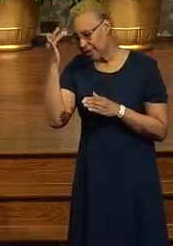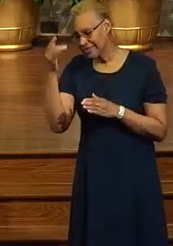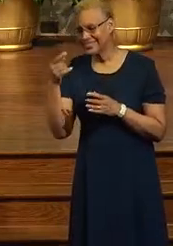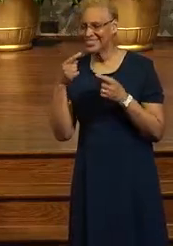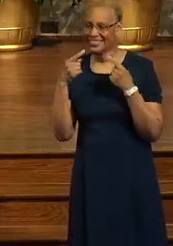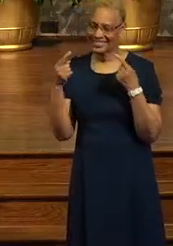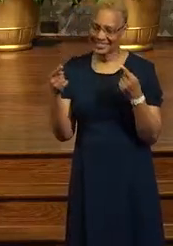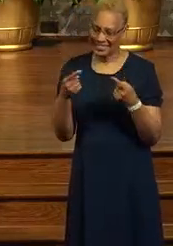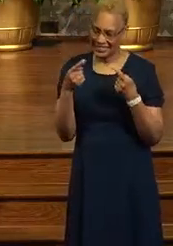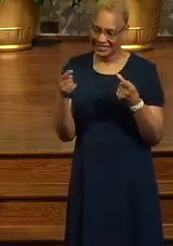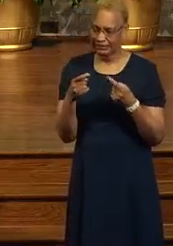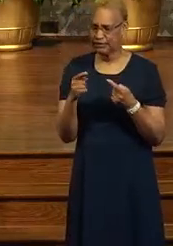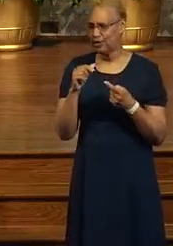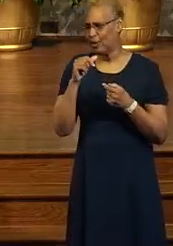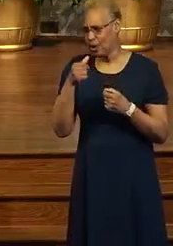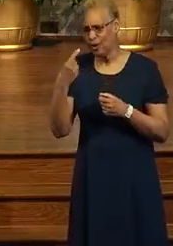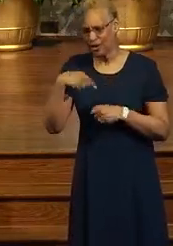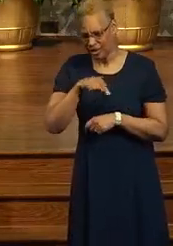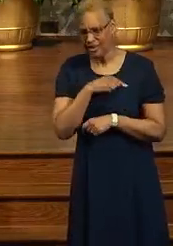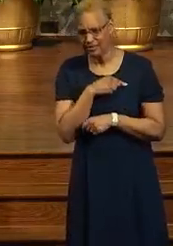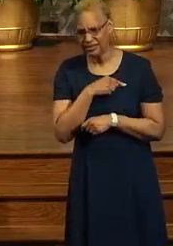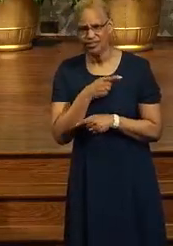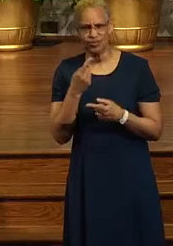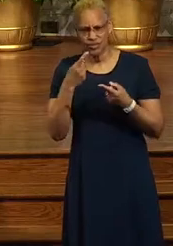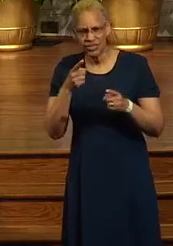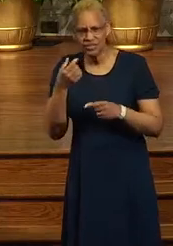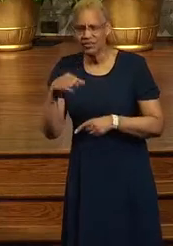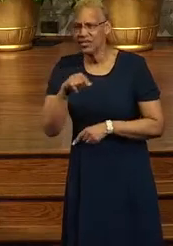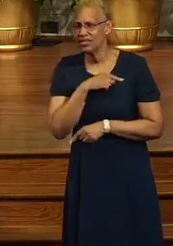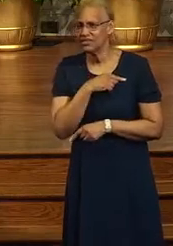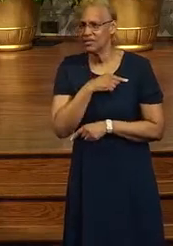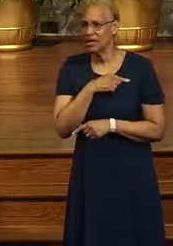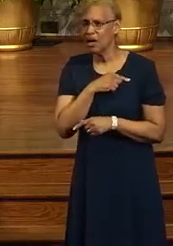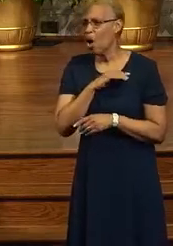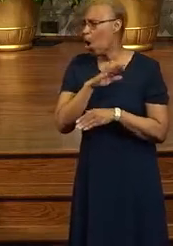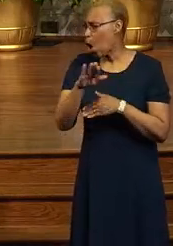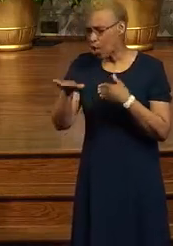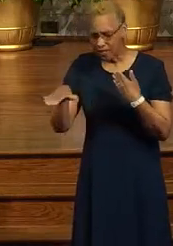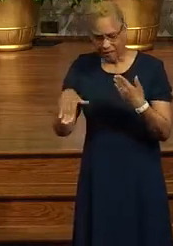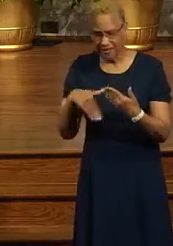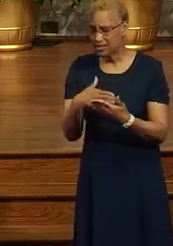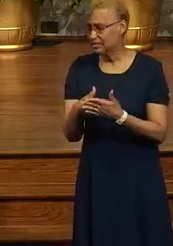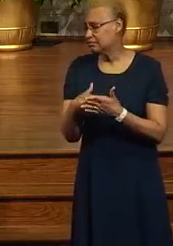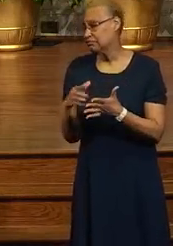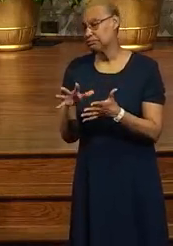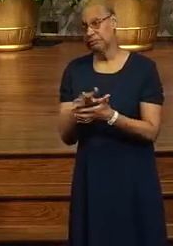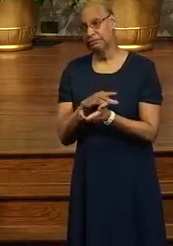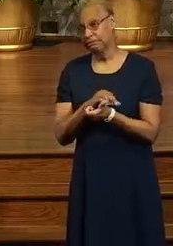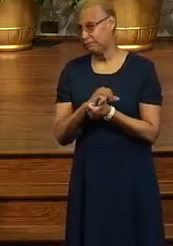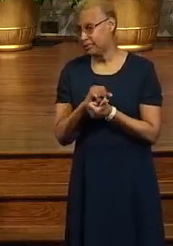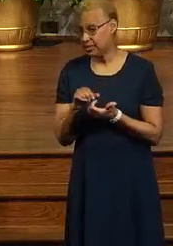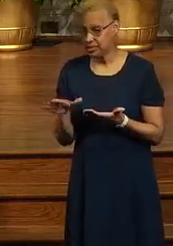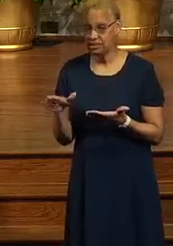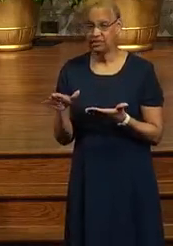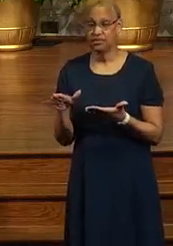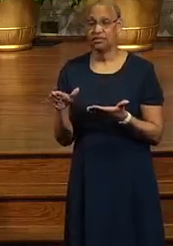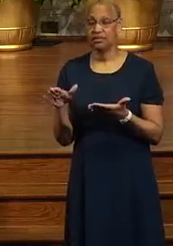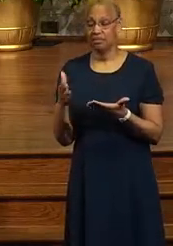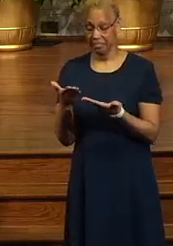affected. And as a result, I dare to say that we are all damaged goods,